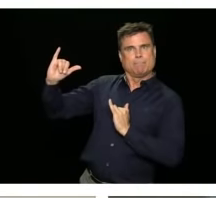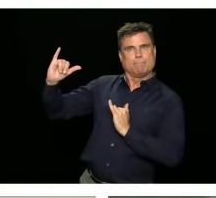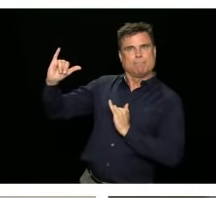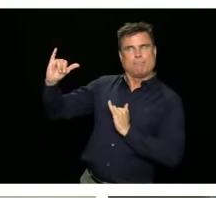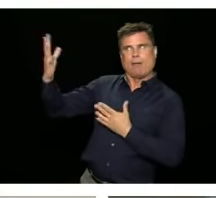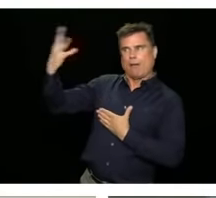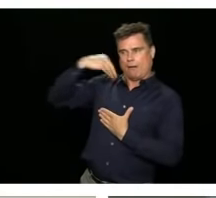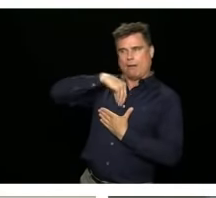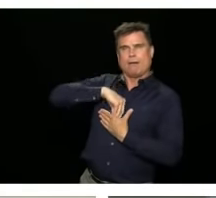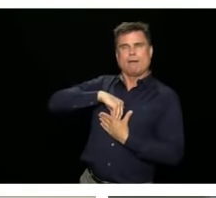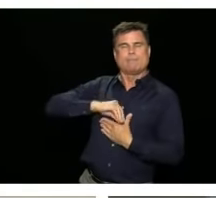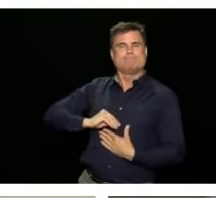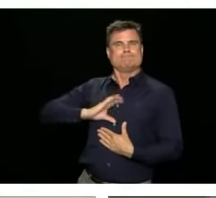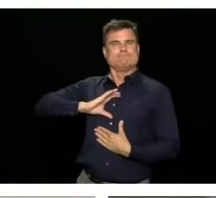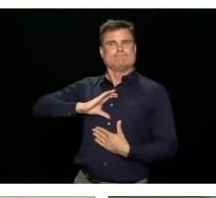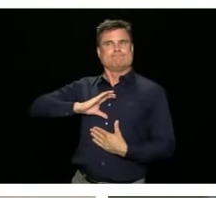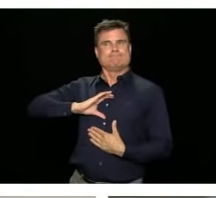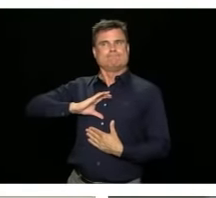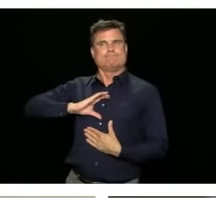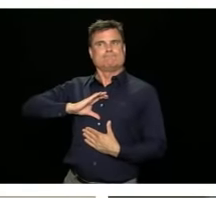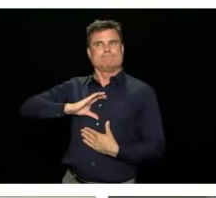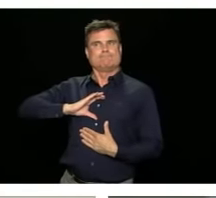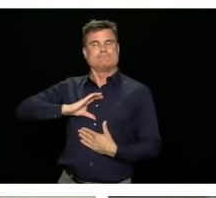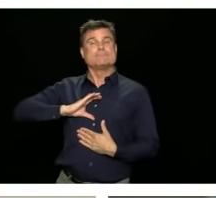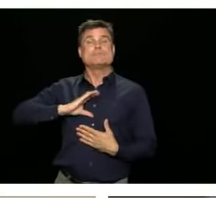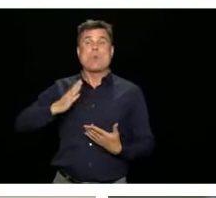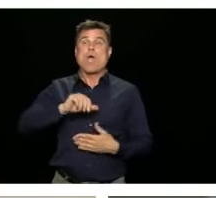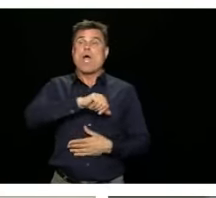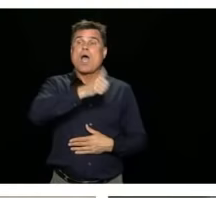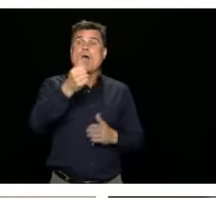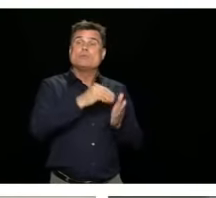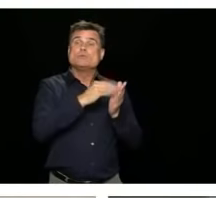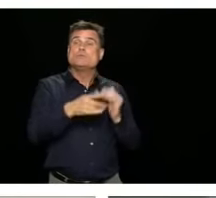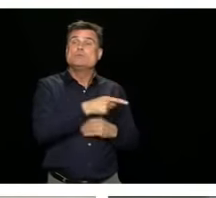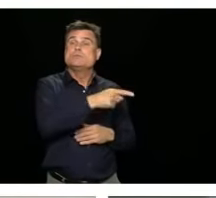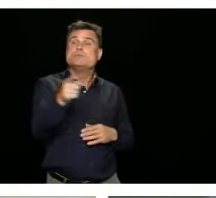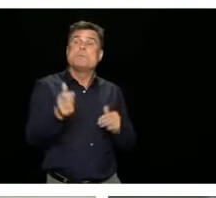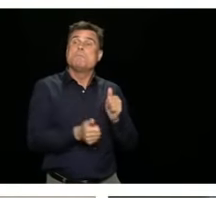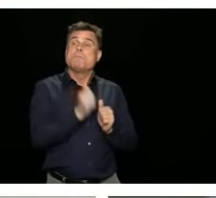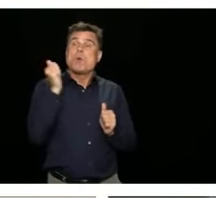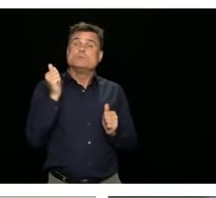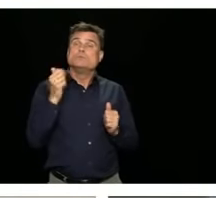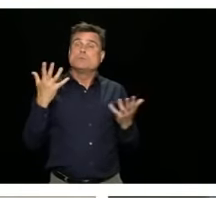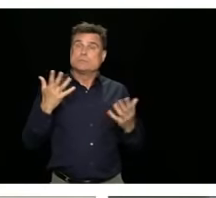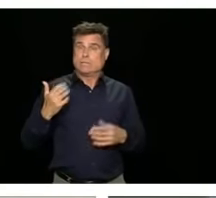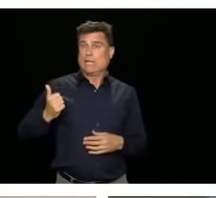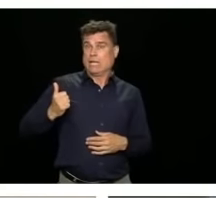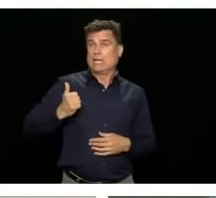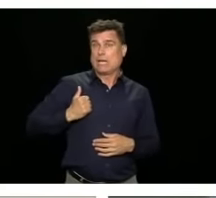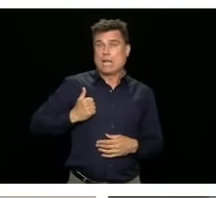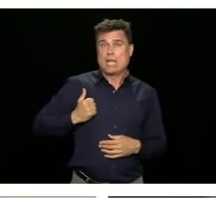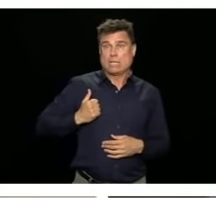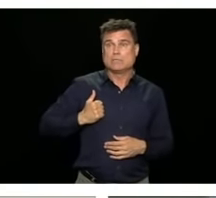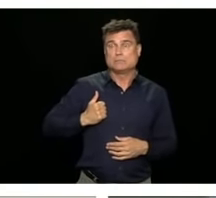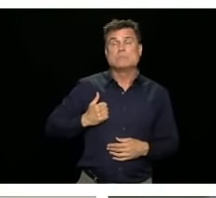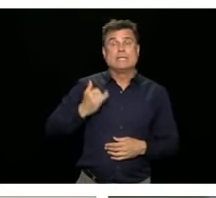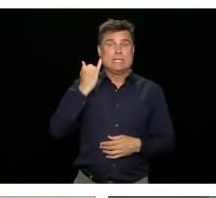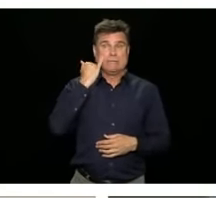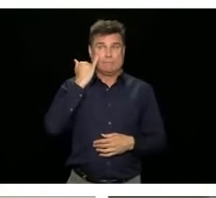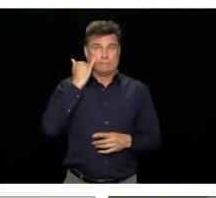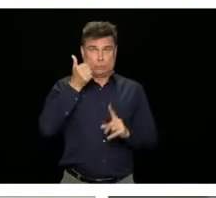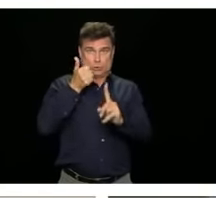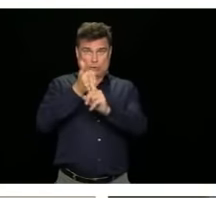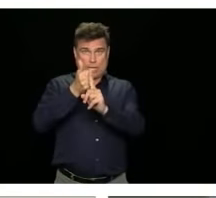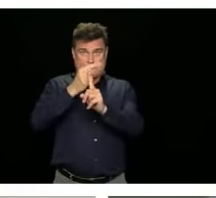me? And there are a lot of studies that have been done. You know, for example, the very famous doll